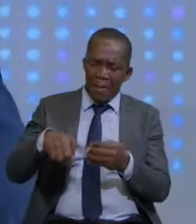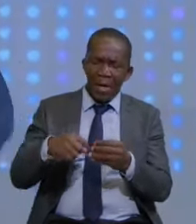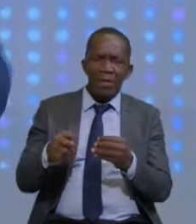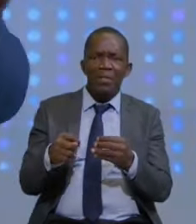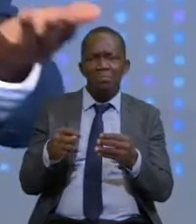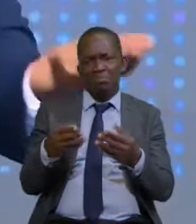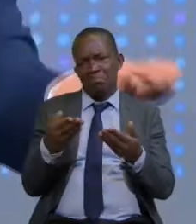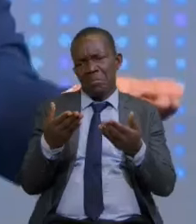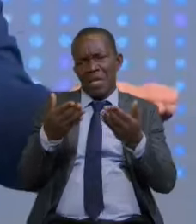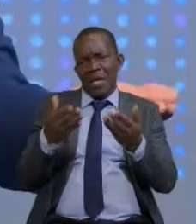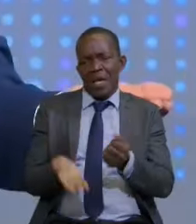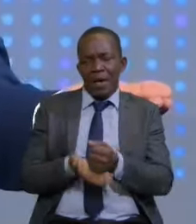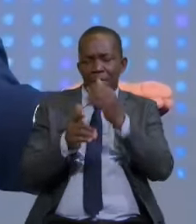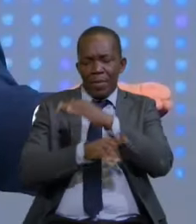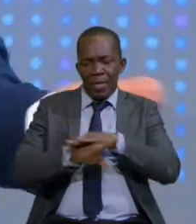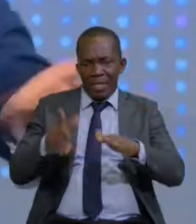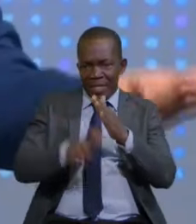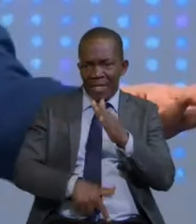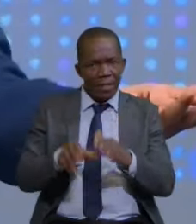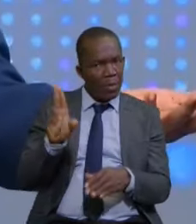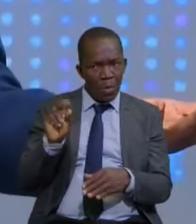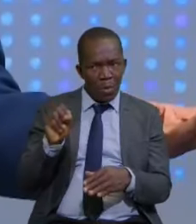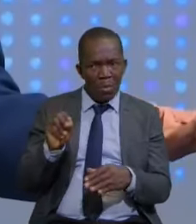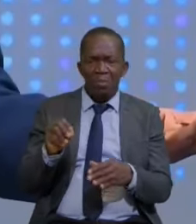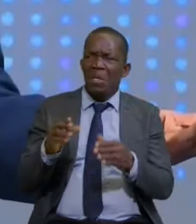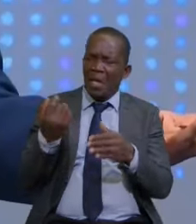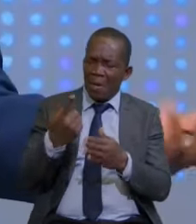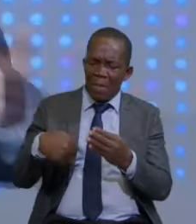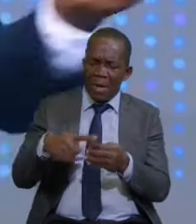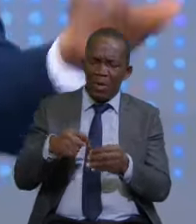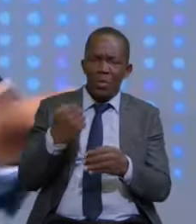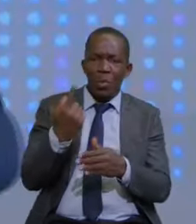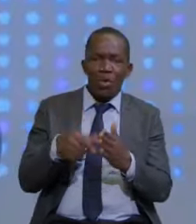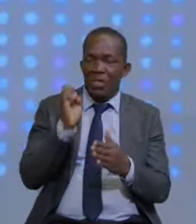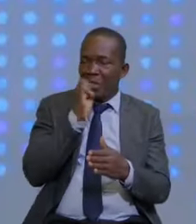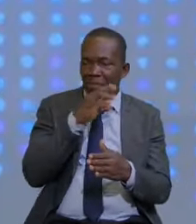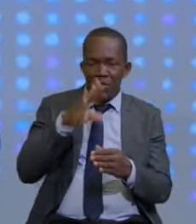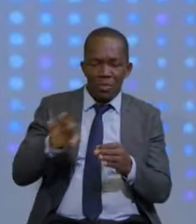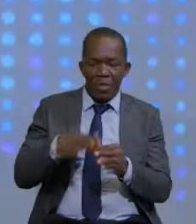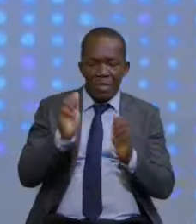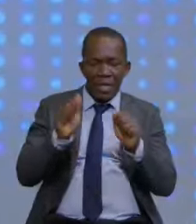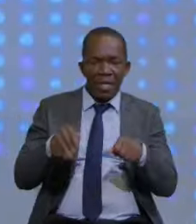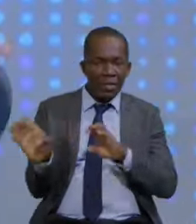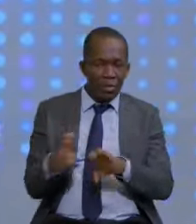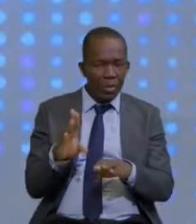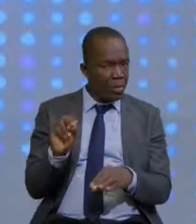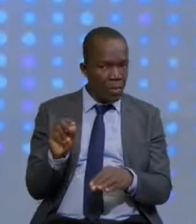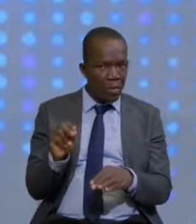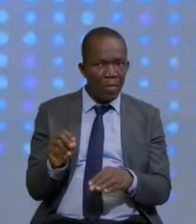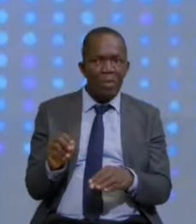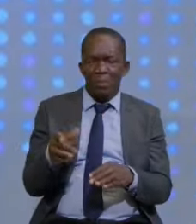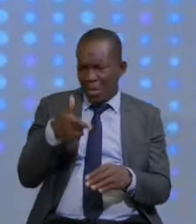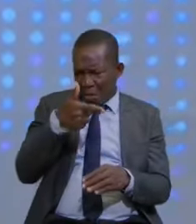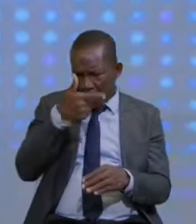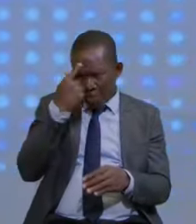He just said, "All power is given unto him in heaven and on earth."